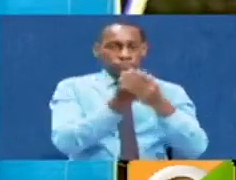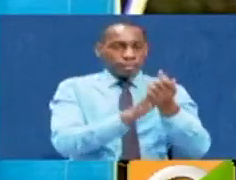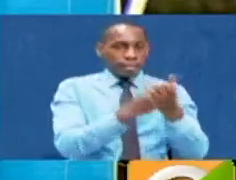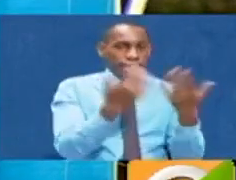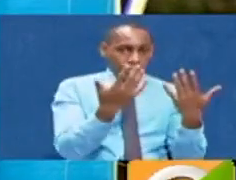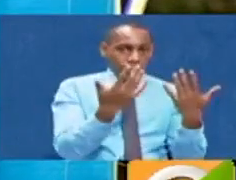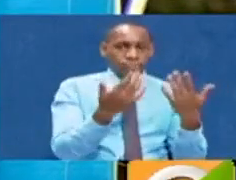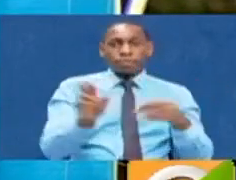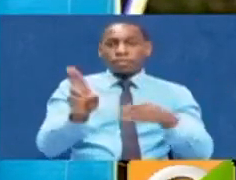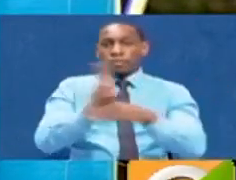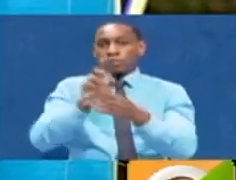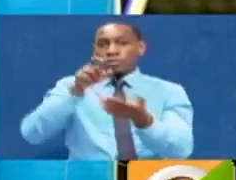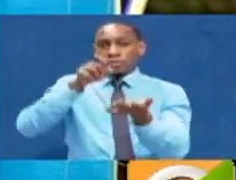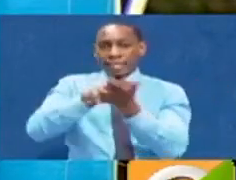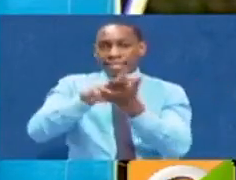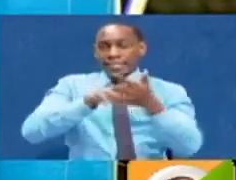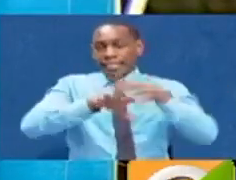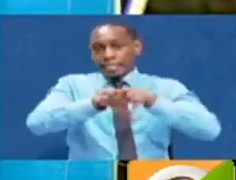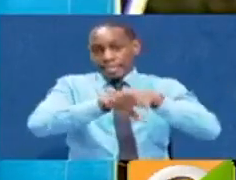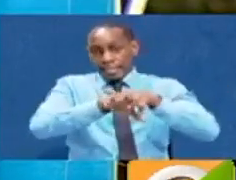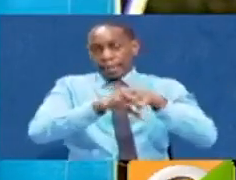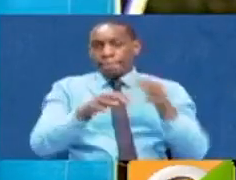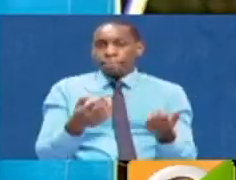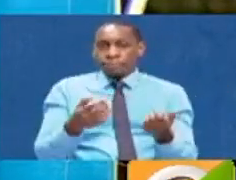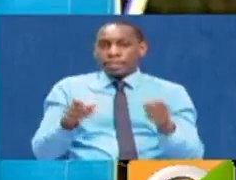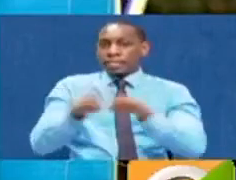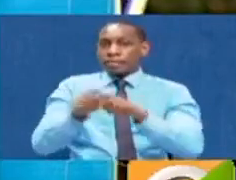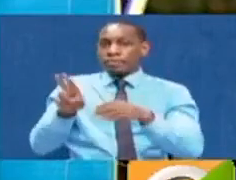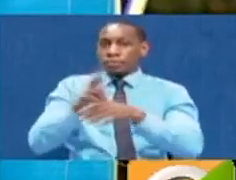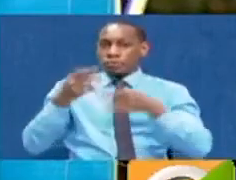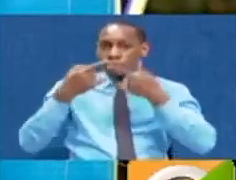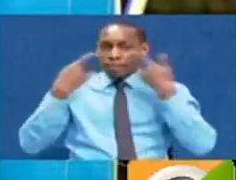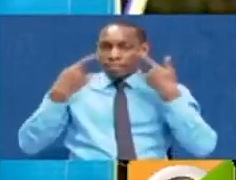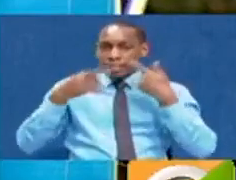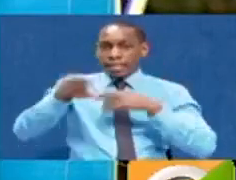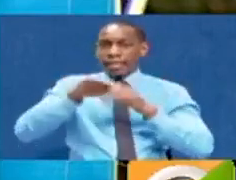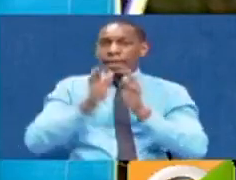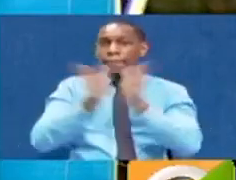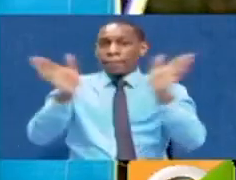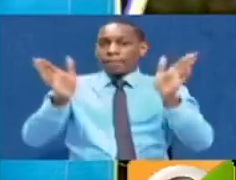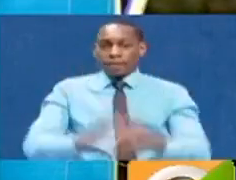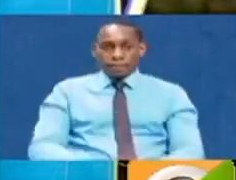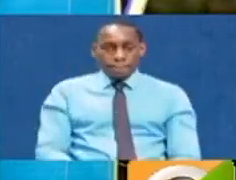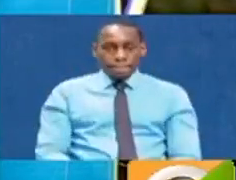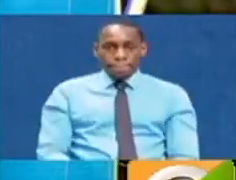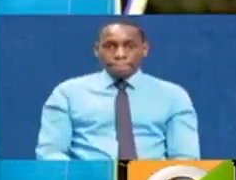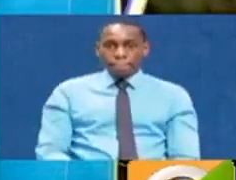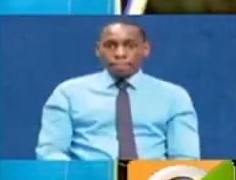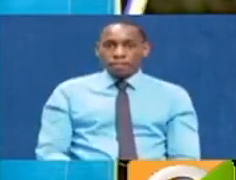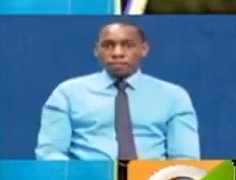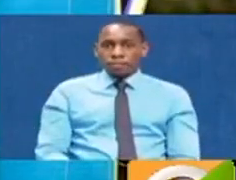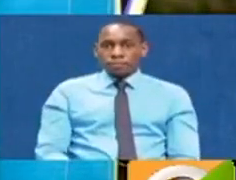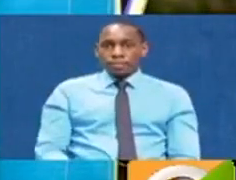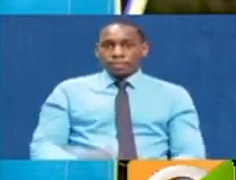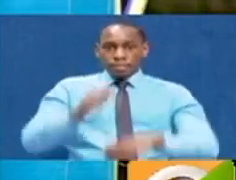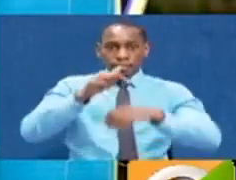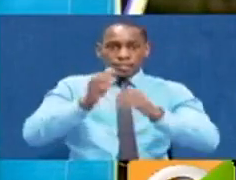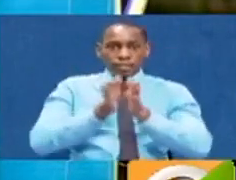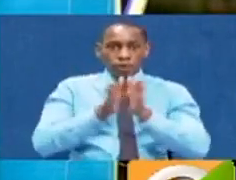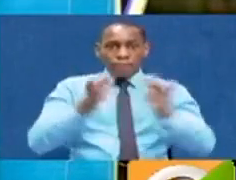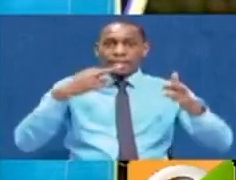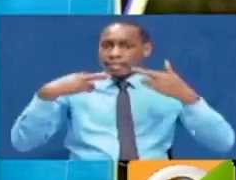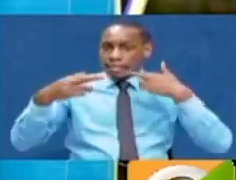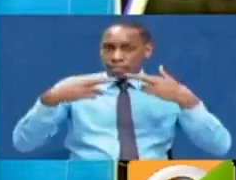washing, use of sanitizers, and use of masks in public places. So with the opening of the